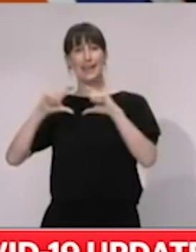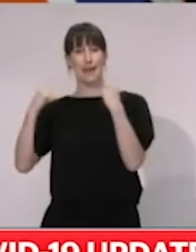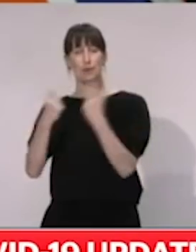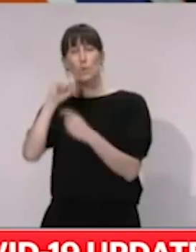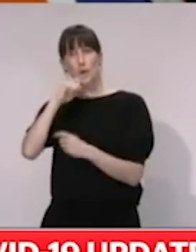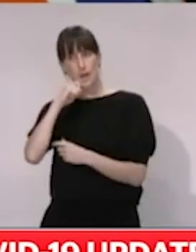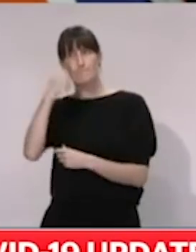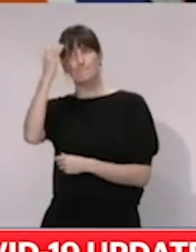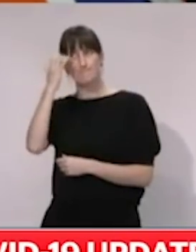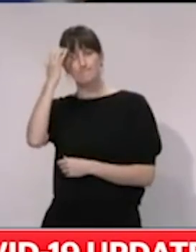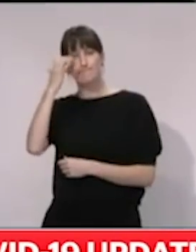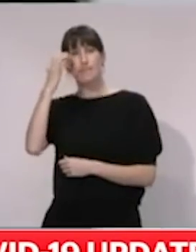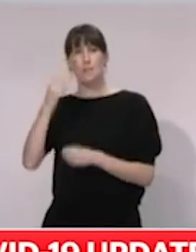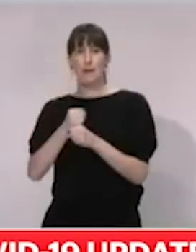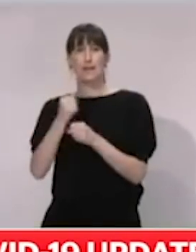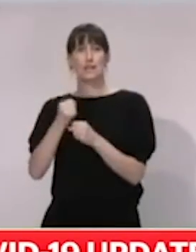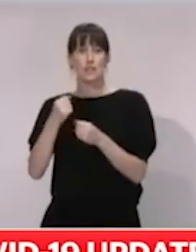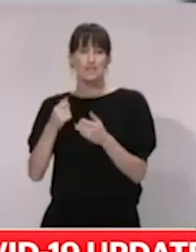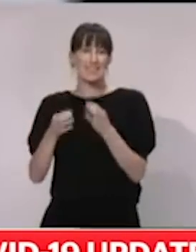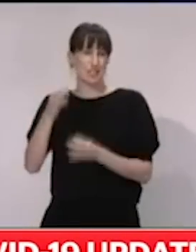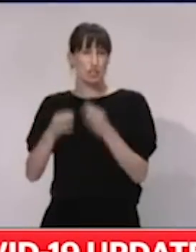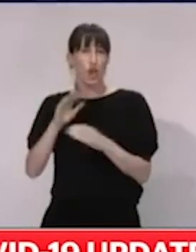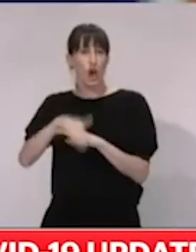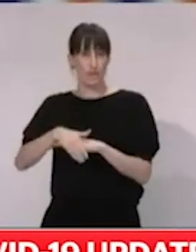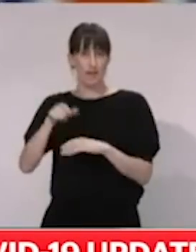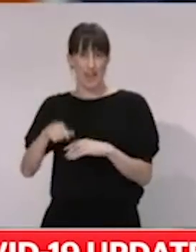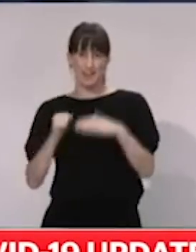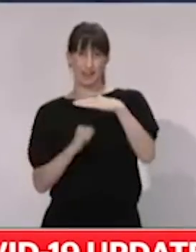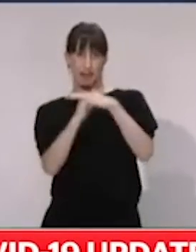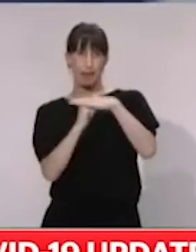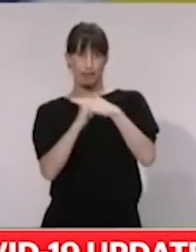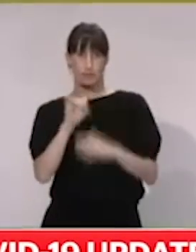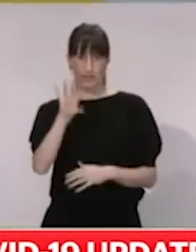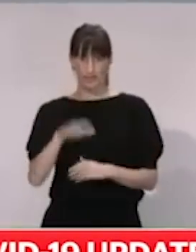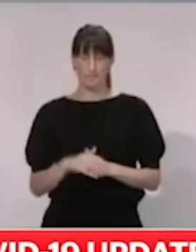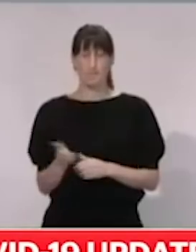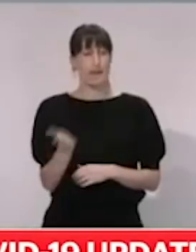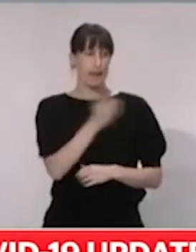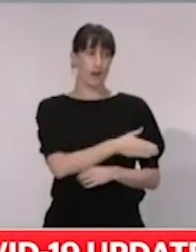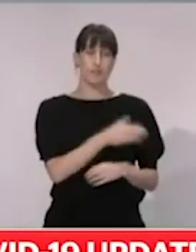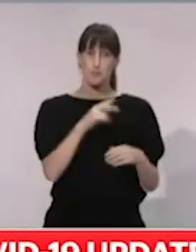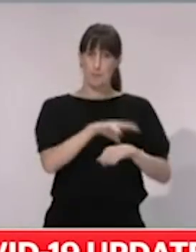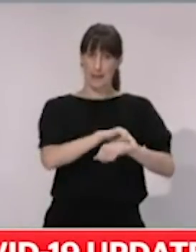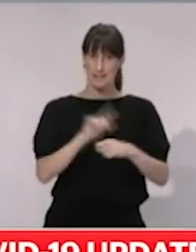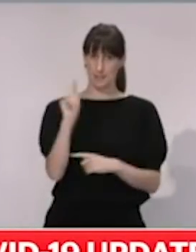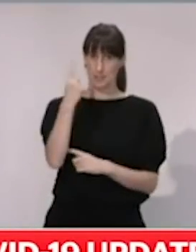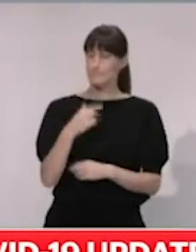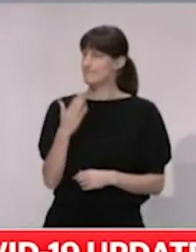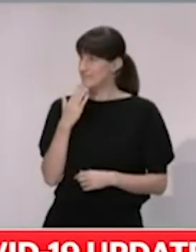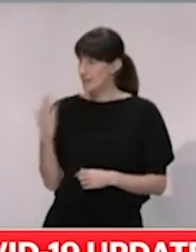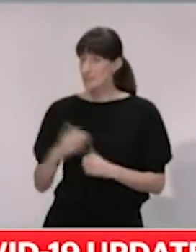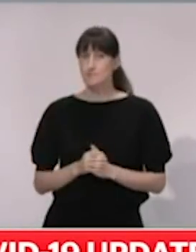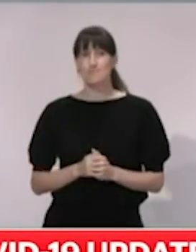Commissioner. Thank you. Kia ora koutou. I want to open by acknowledging the fantastic